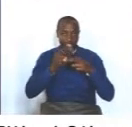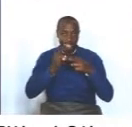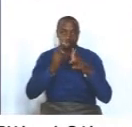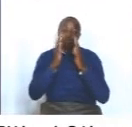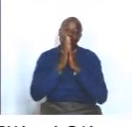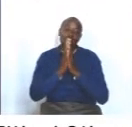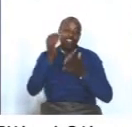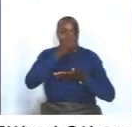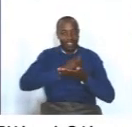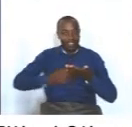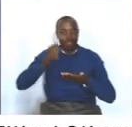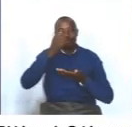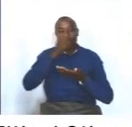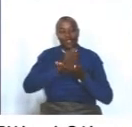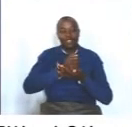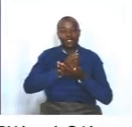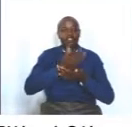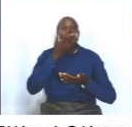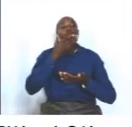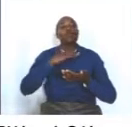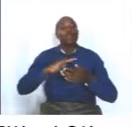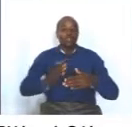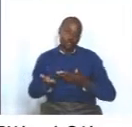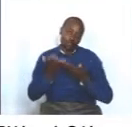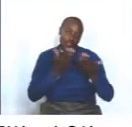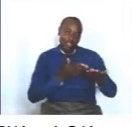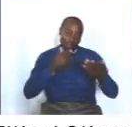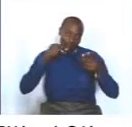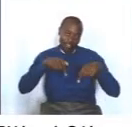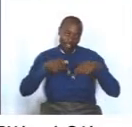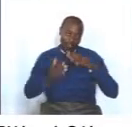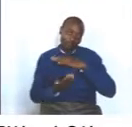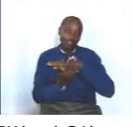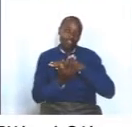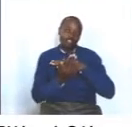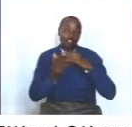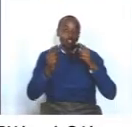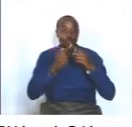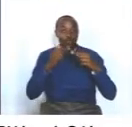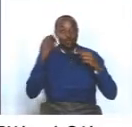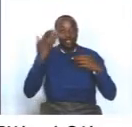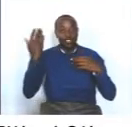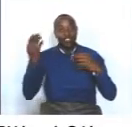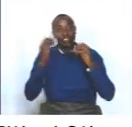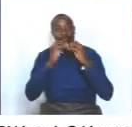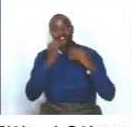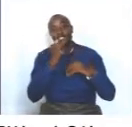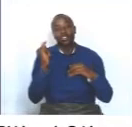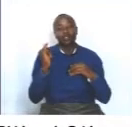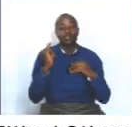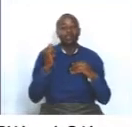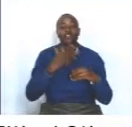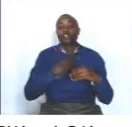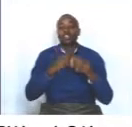pray. Amen. I want to welcome you this morning to the daily encounter.